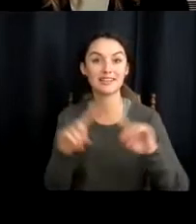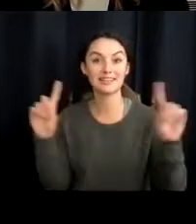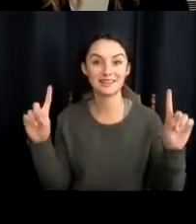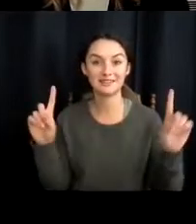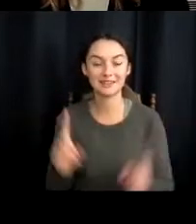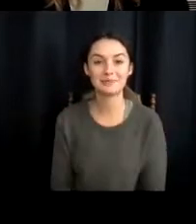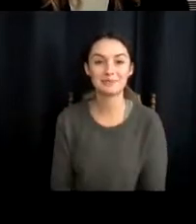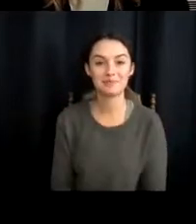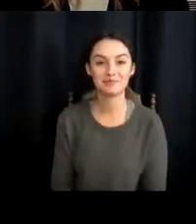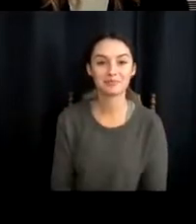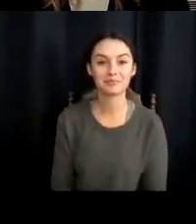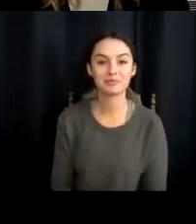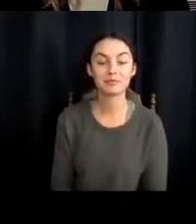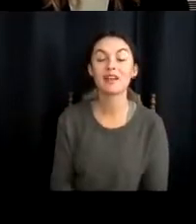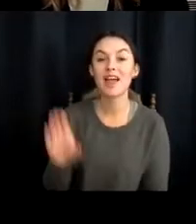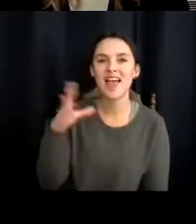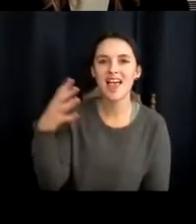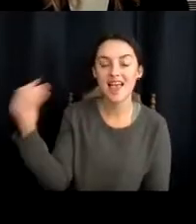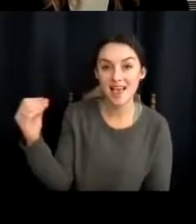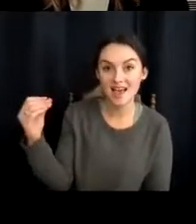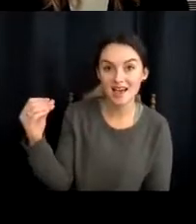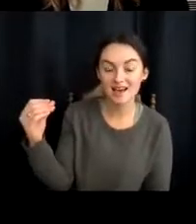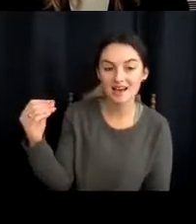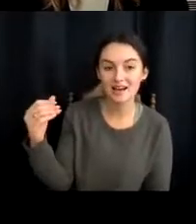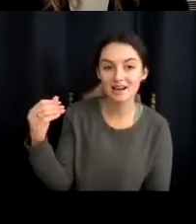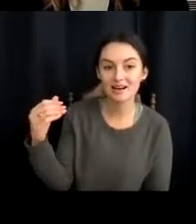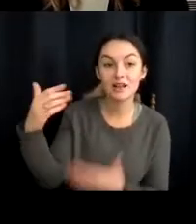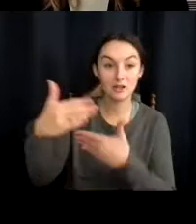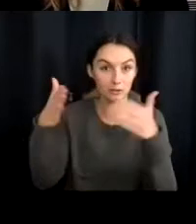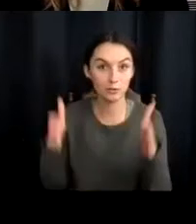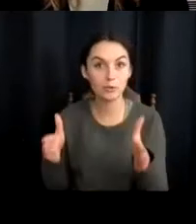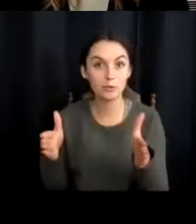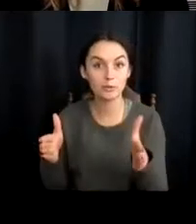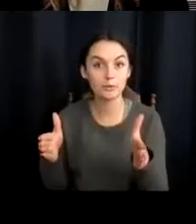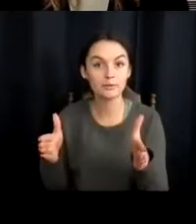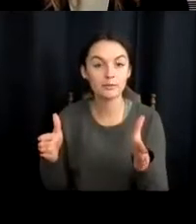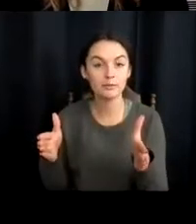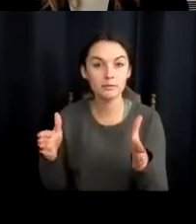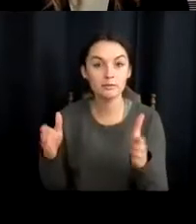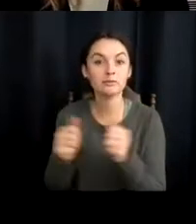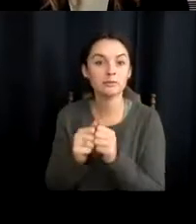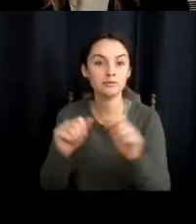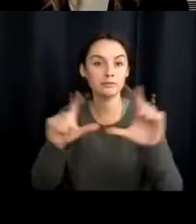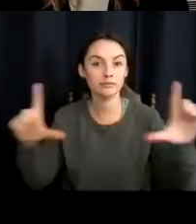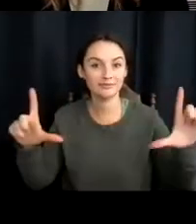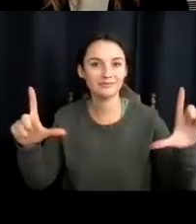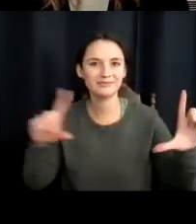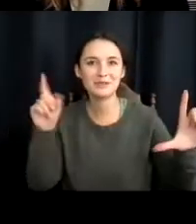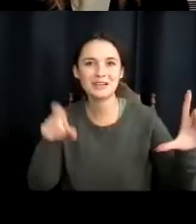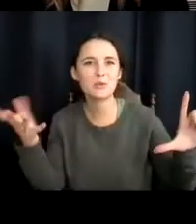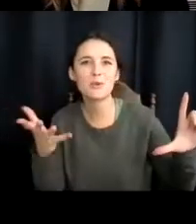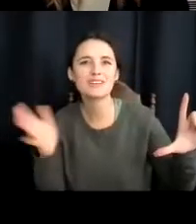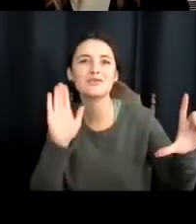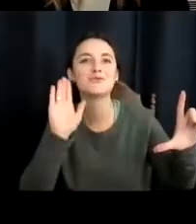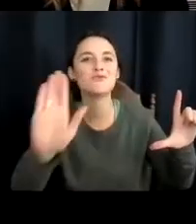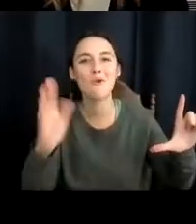depicting. And in the room of the murals, which one's your favorite mural?